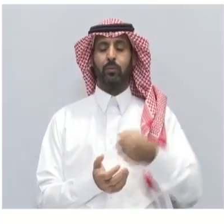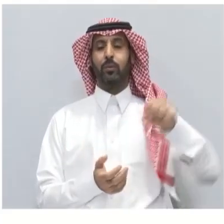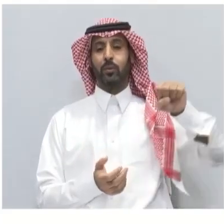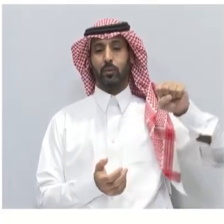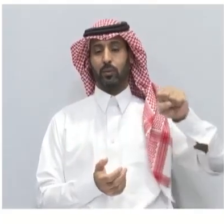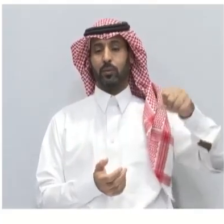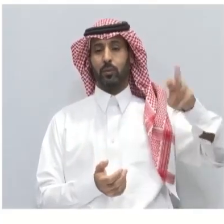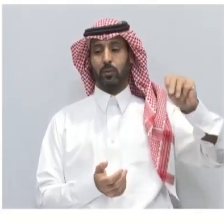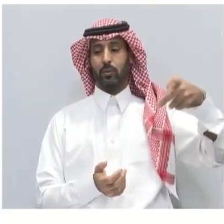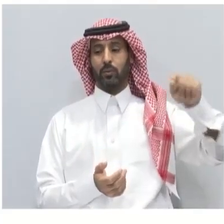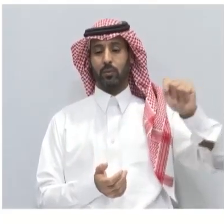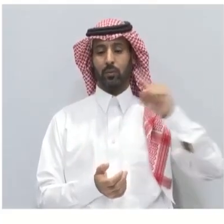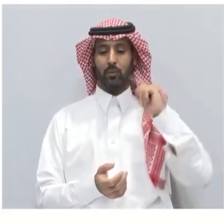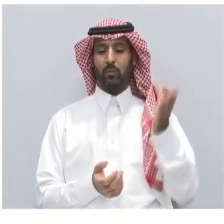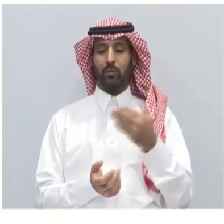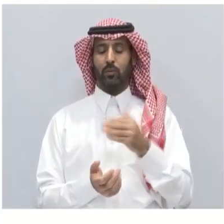S-M-T-M-Z.